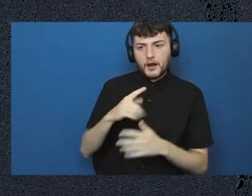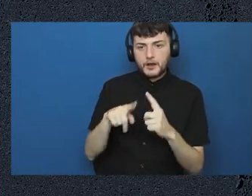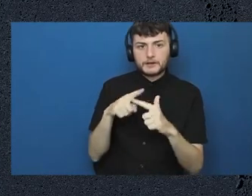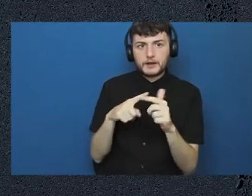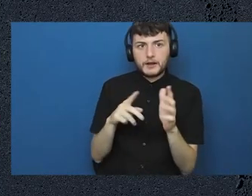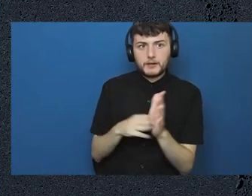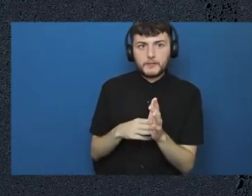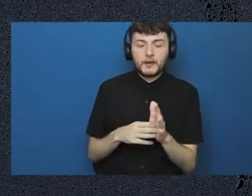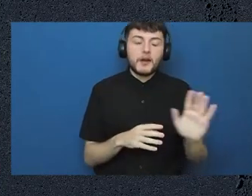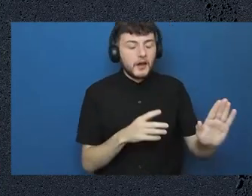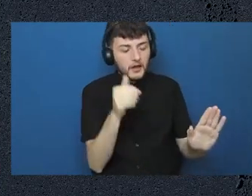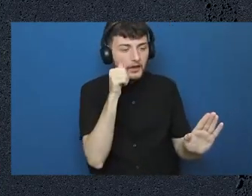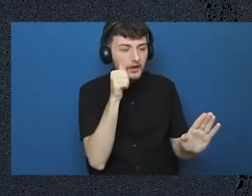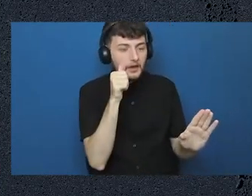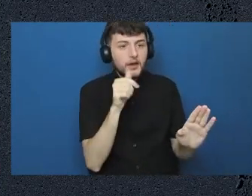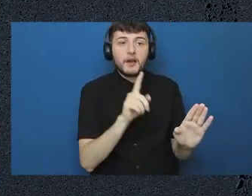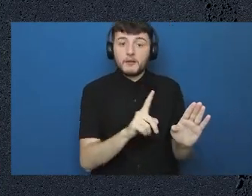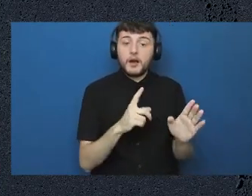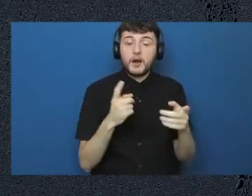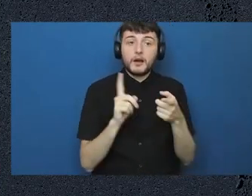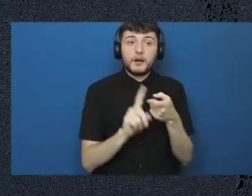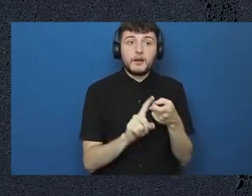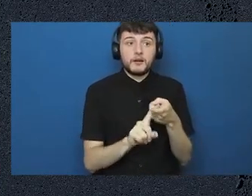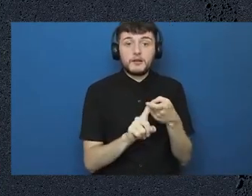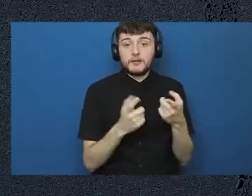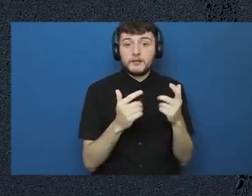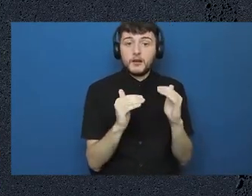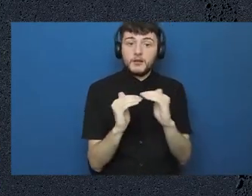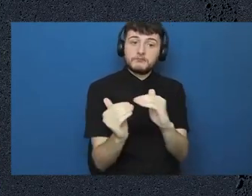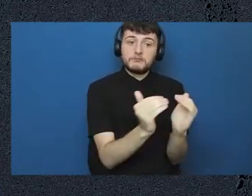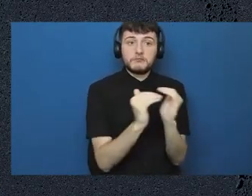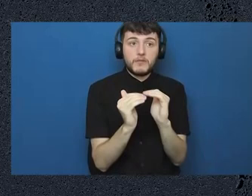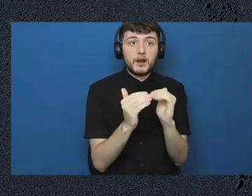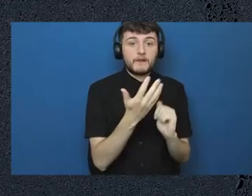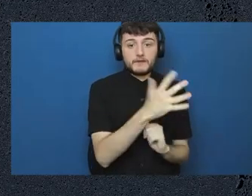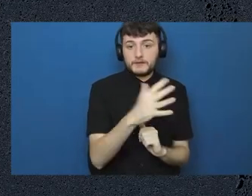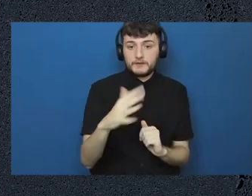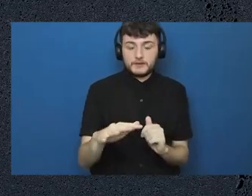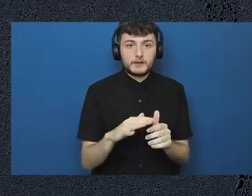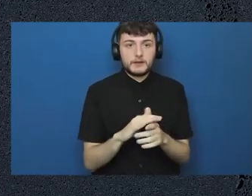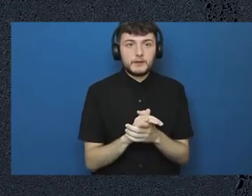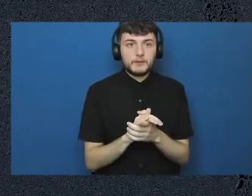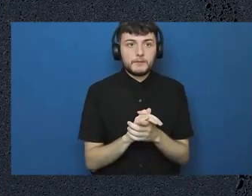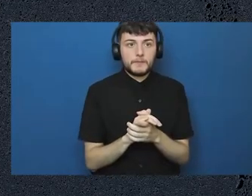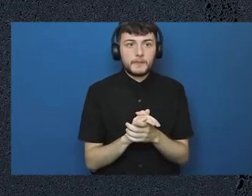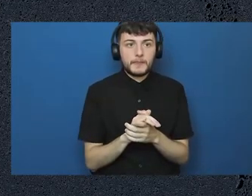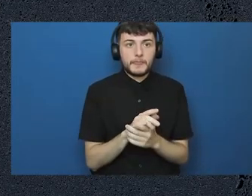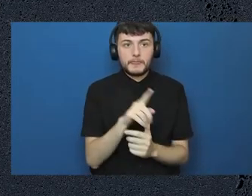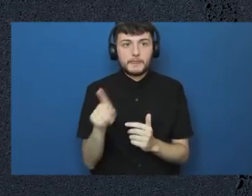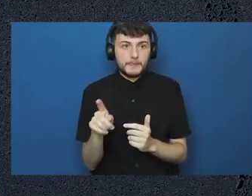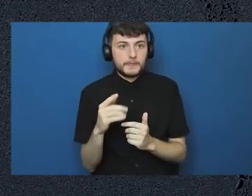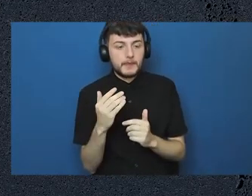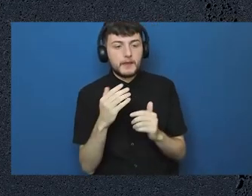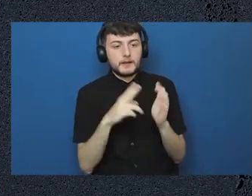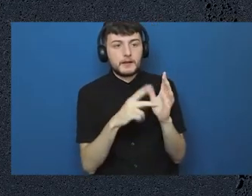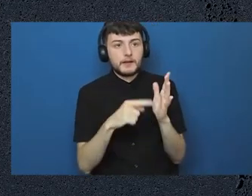But it's still pretty even, like 50-50 almost. You got to learn stuff and then really consolidate your knowledge about it. It's